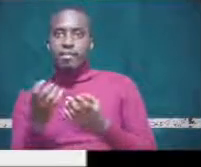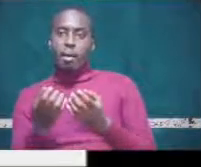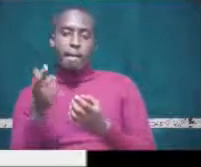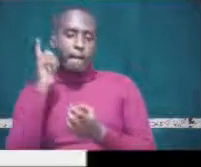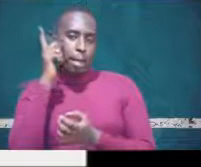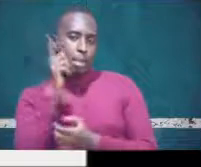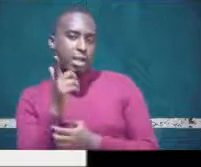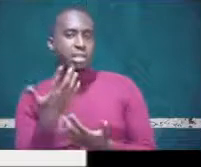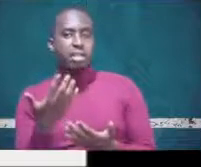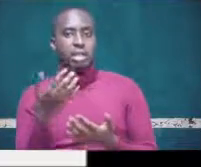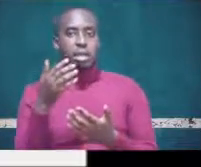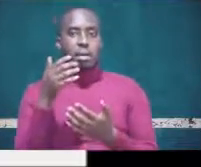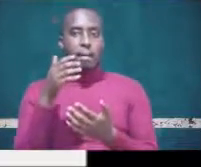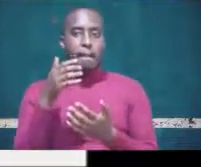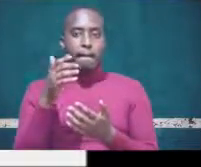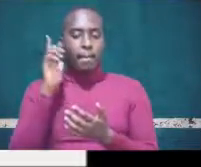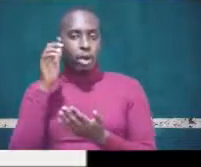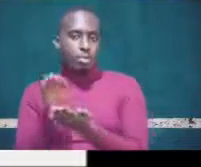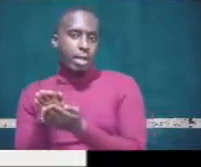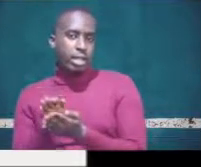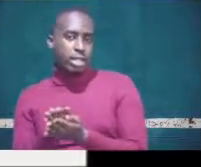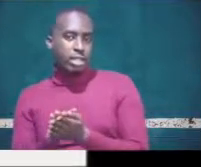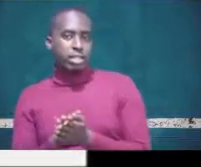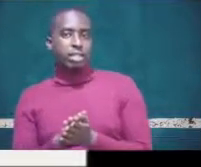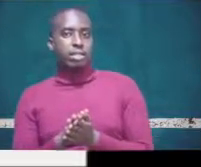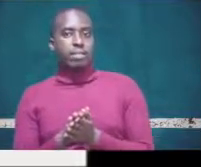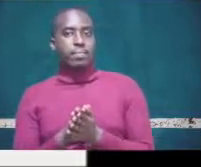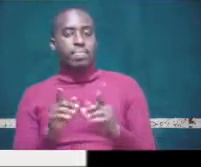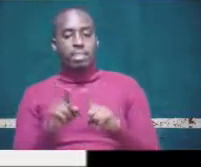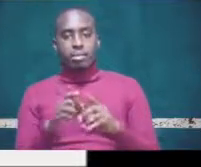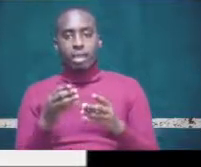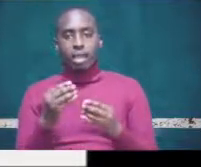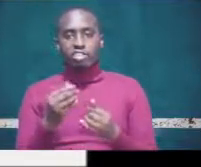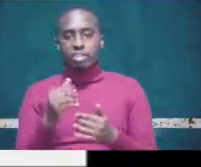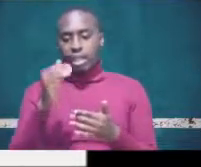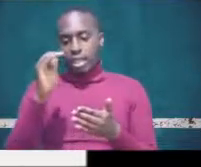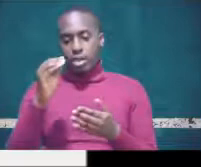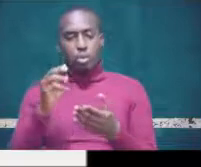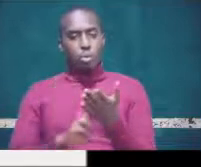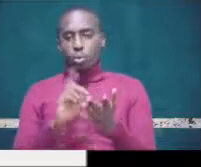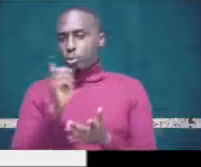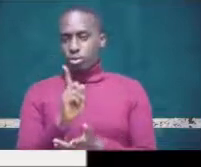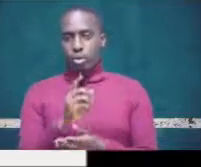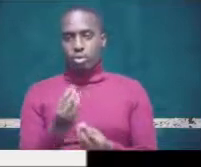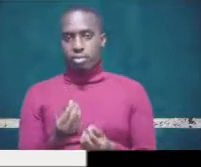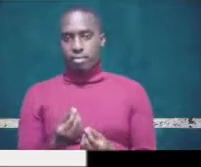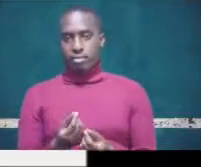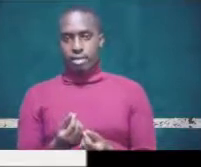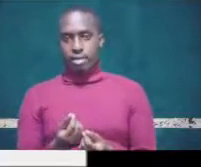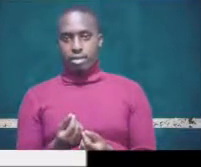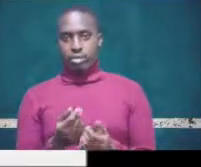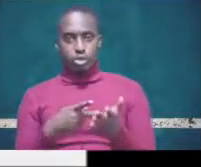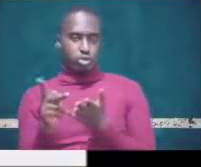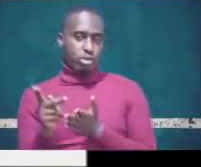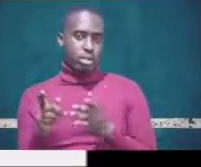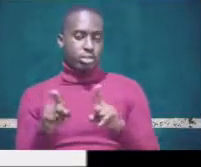money, mobile banking. That is technology. You apply cashless transactions. I think you have read,